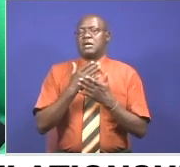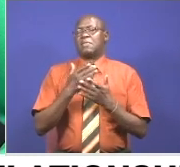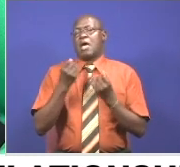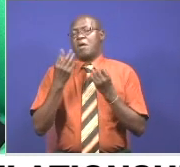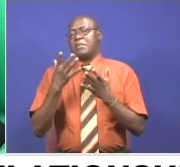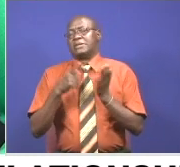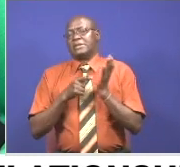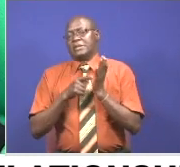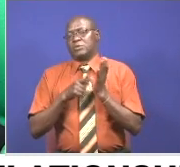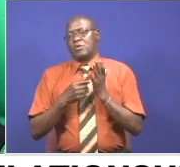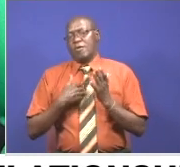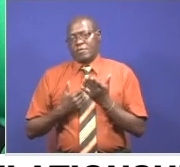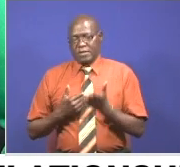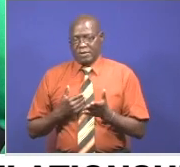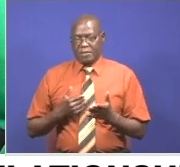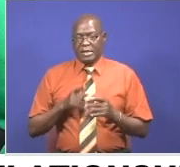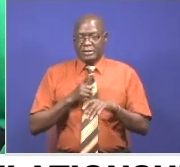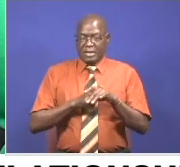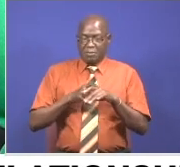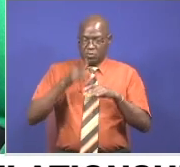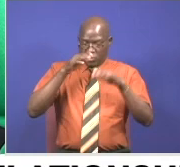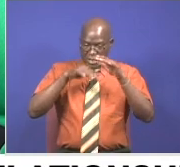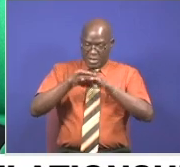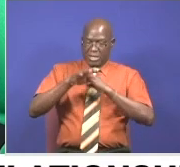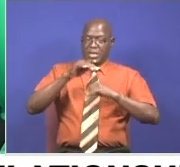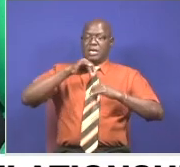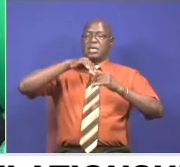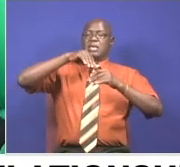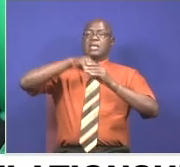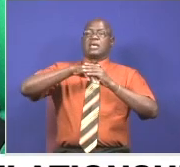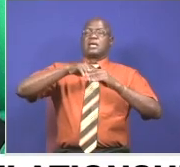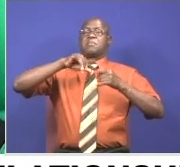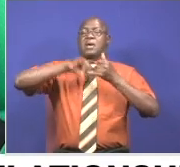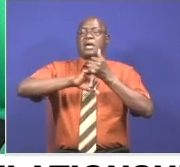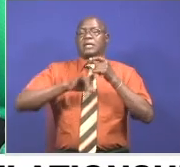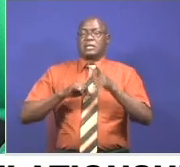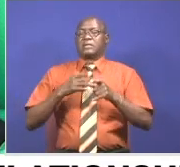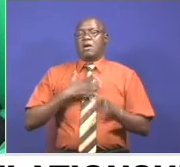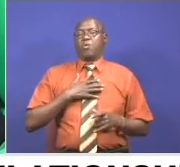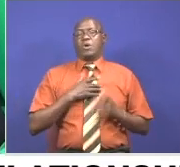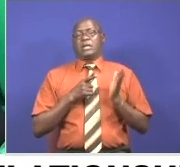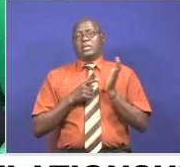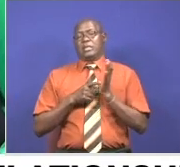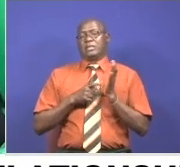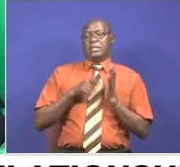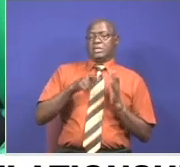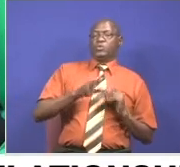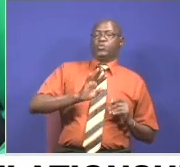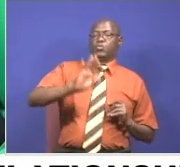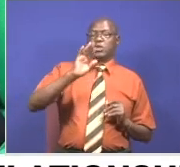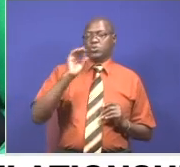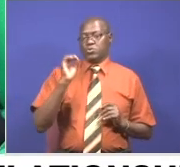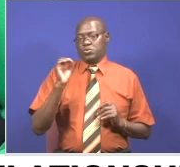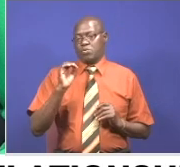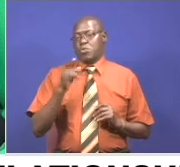do they have? Because when you are entering into marriage, it is our debt. It is now no longer yours because you